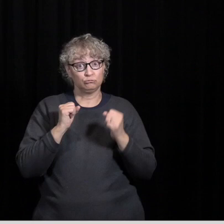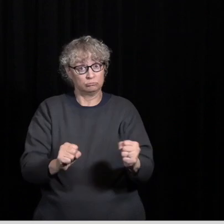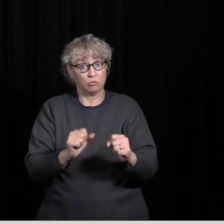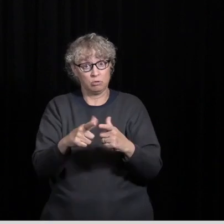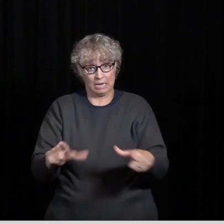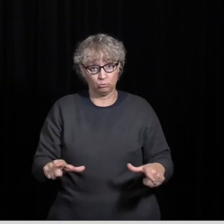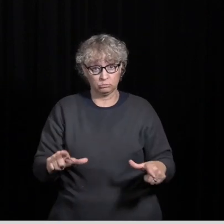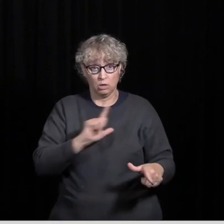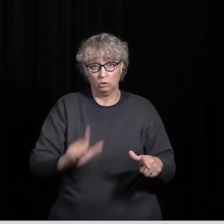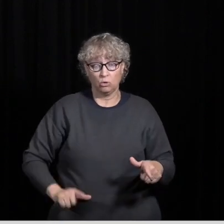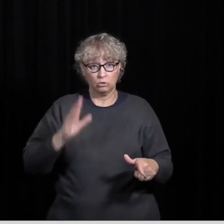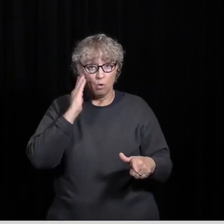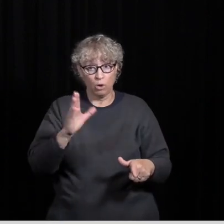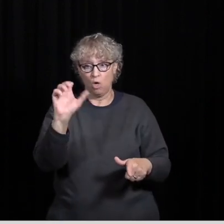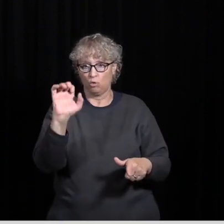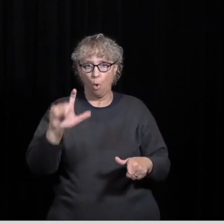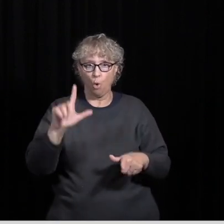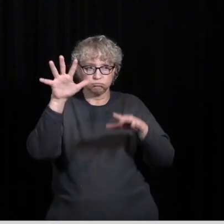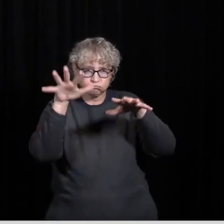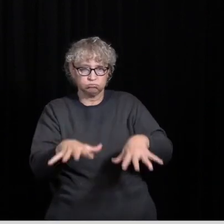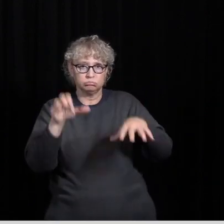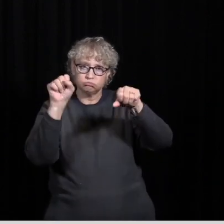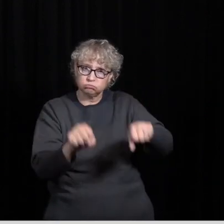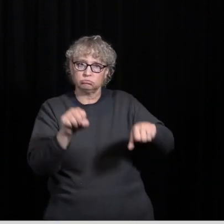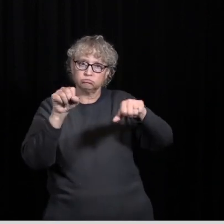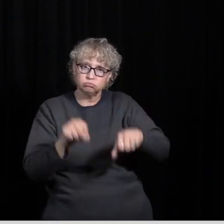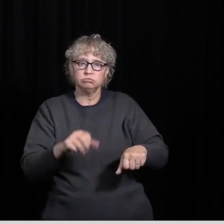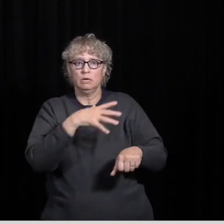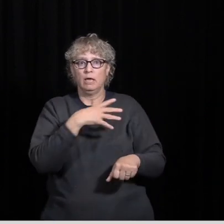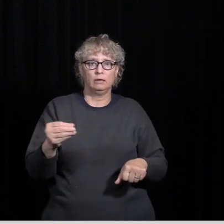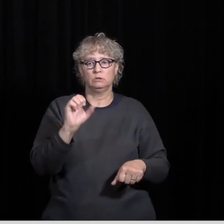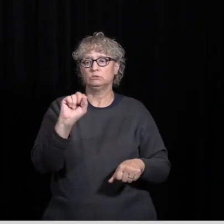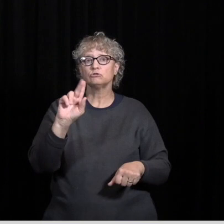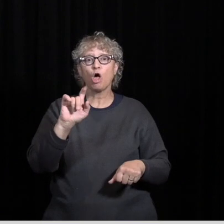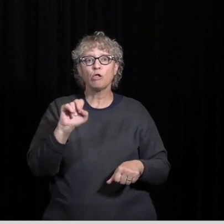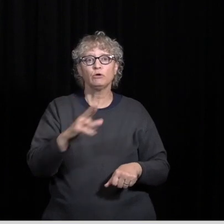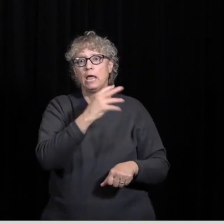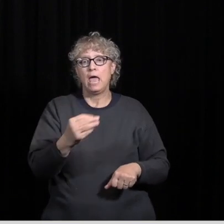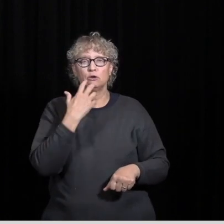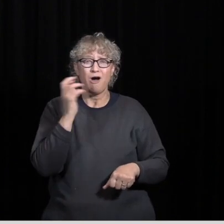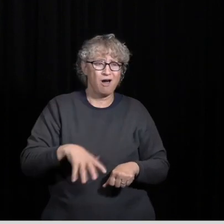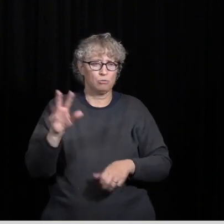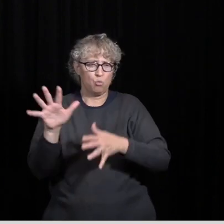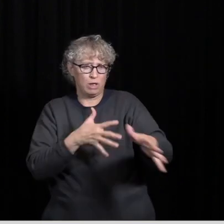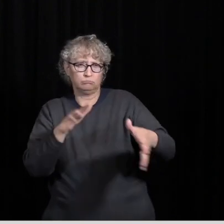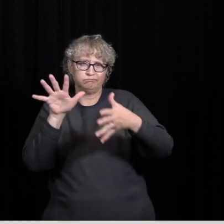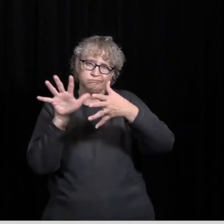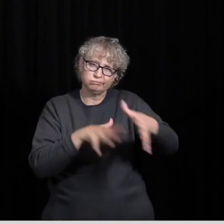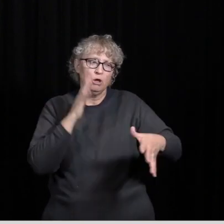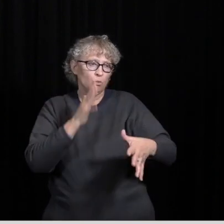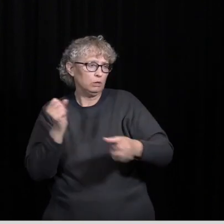the Lord is going to rain coals, fire, sulfur, scorching winds. God is going to absolutely